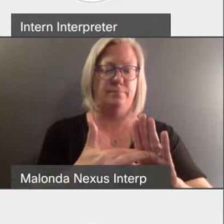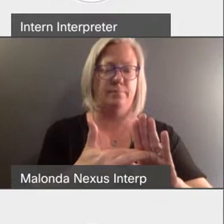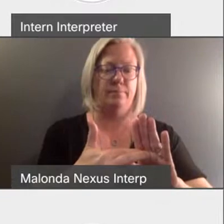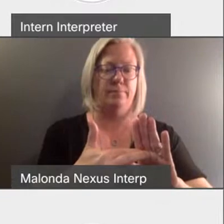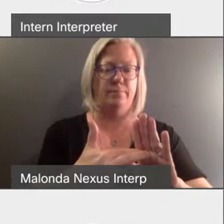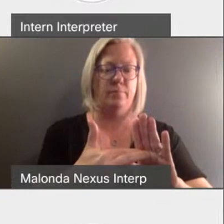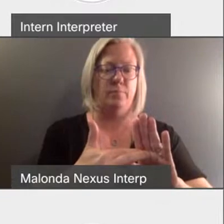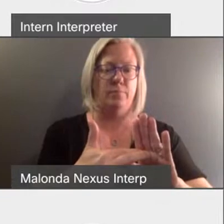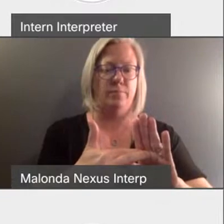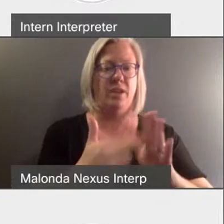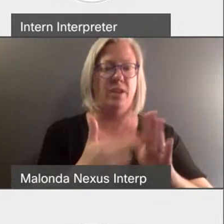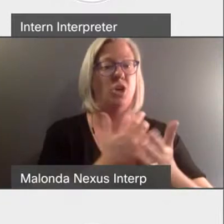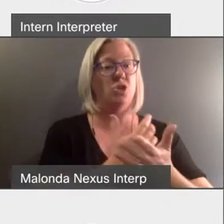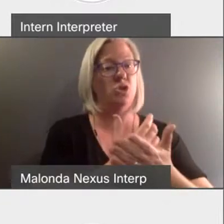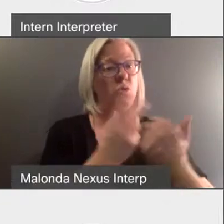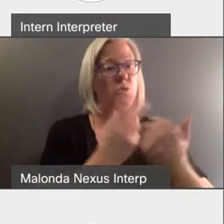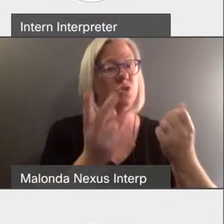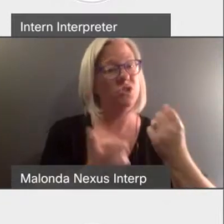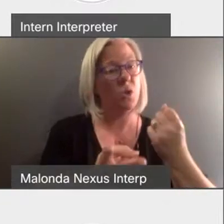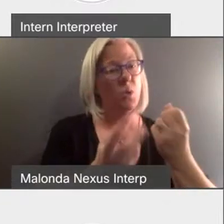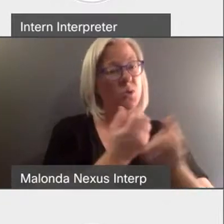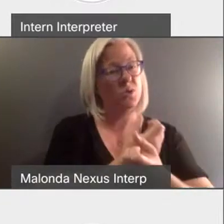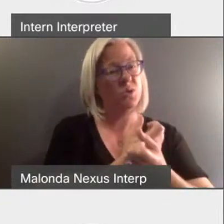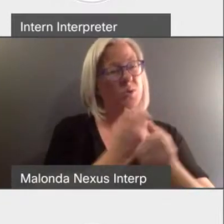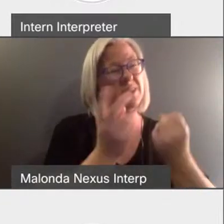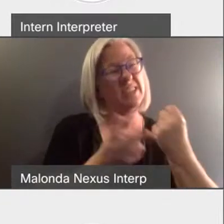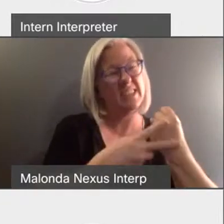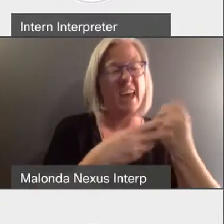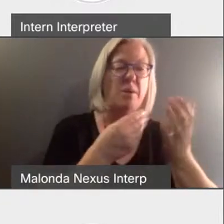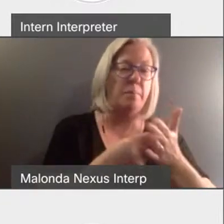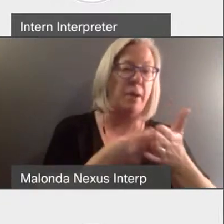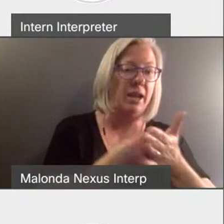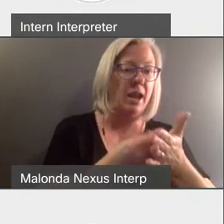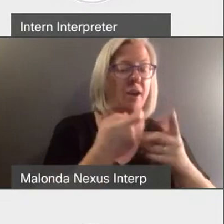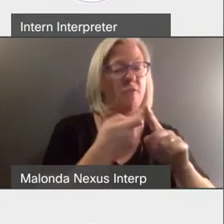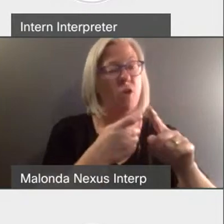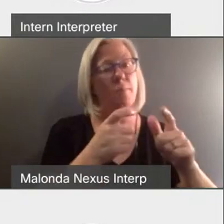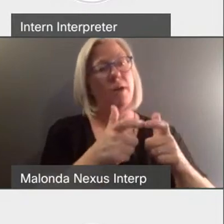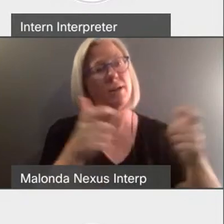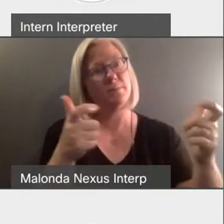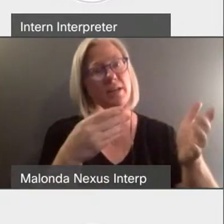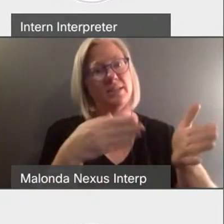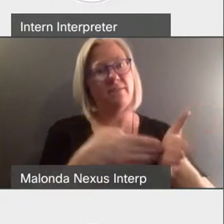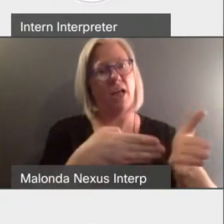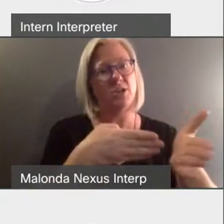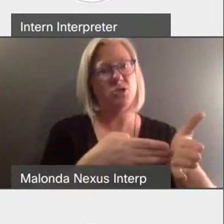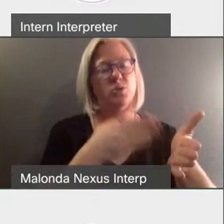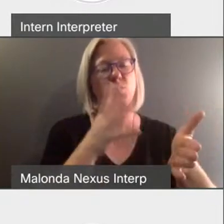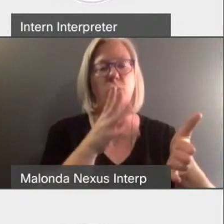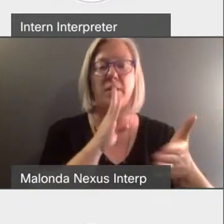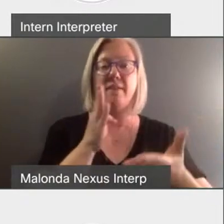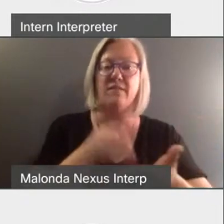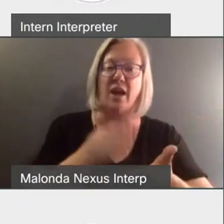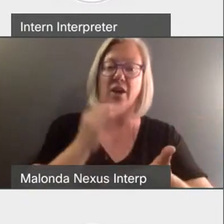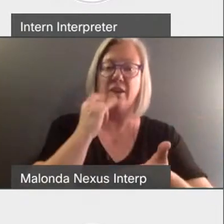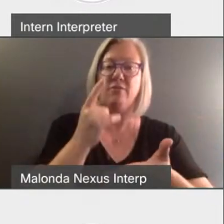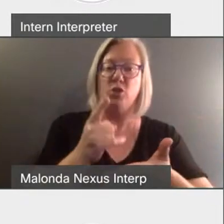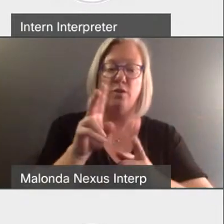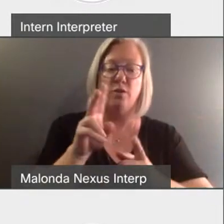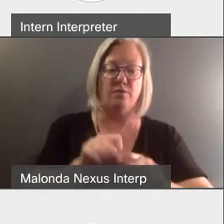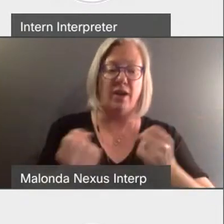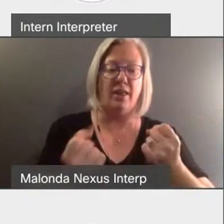So to save the taxpayers of Kansas money from expensive lawsuits, which will be filed if you violate our First Amendment